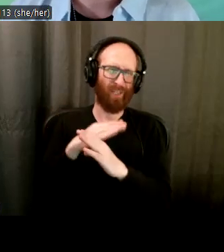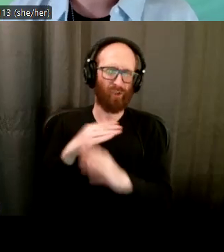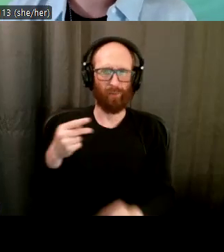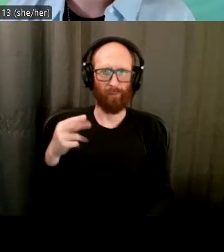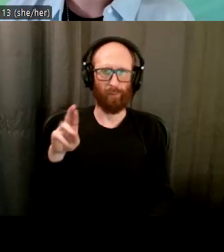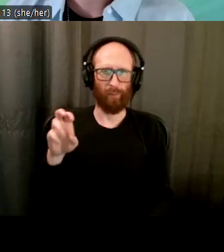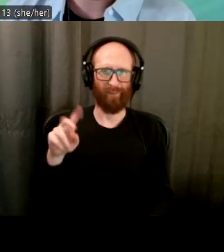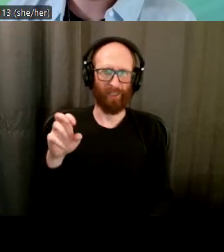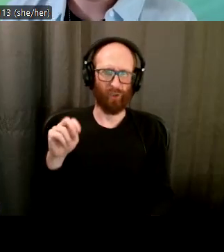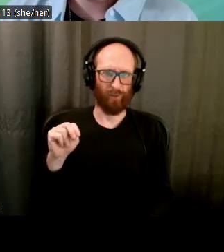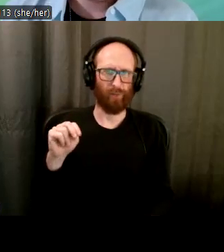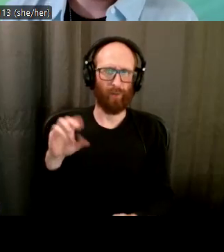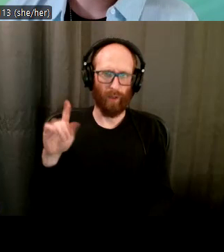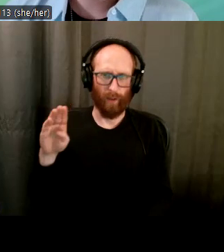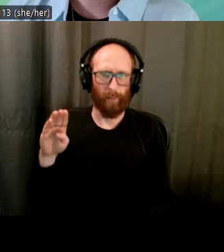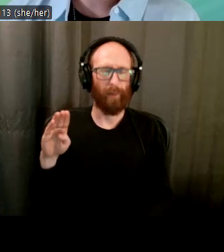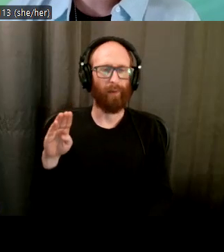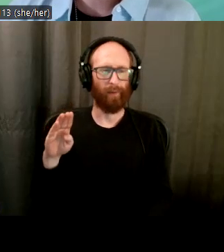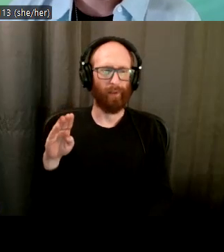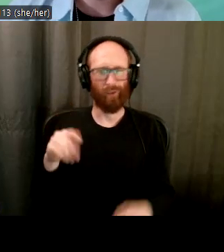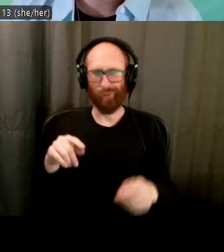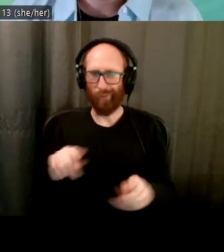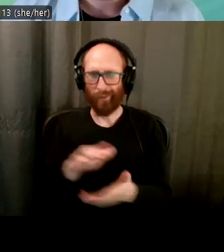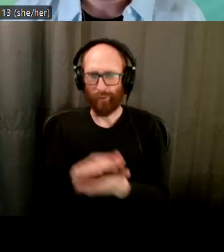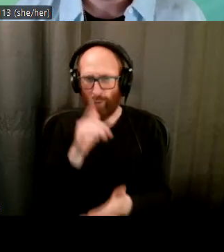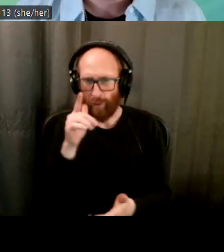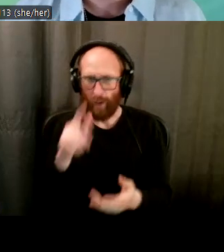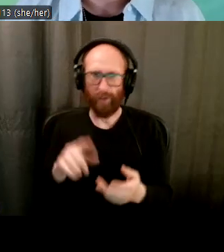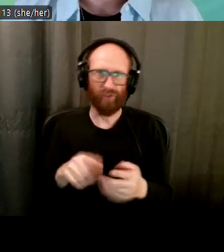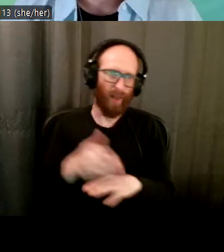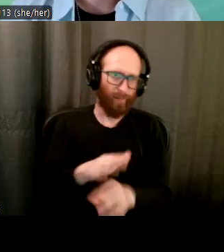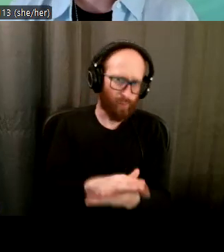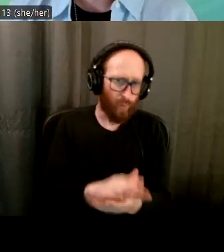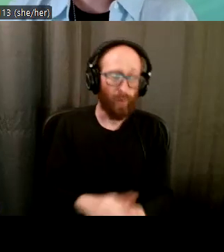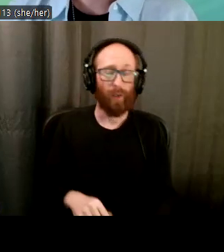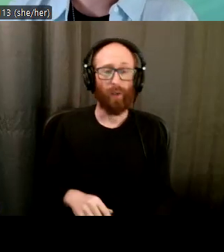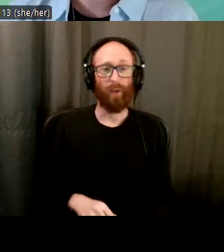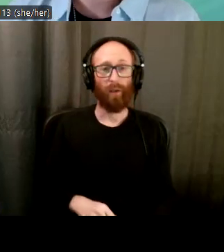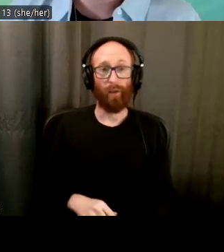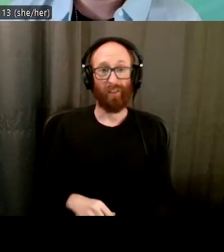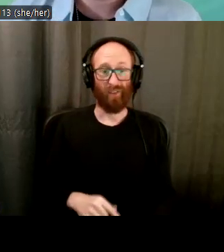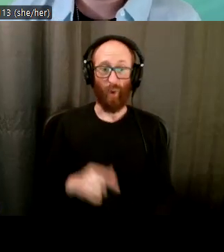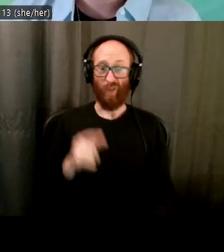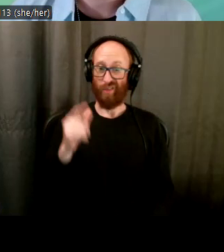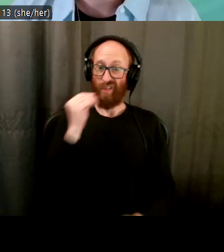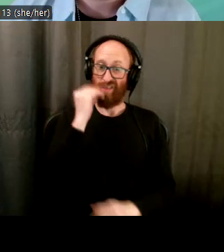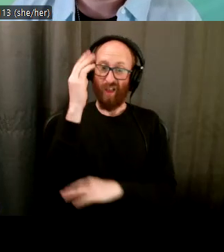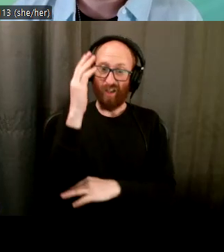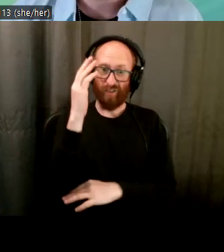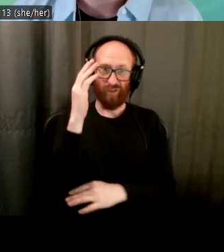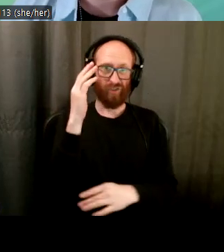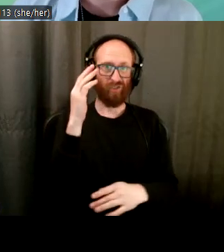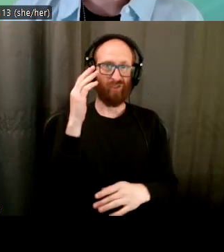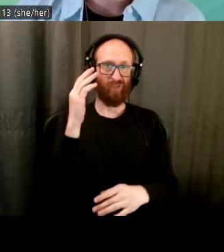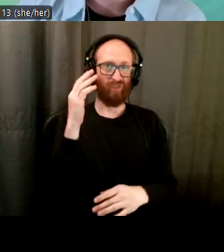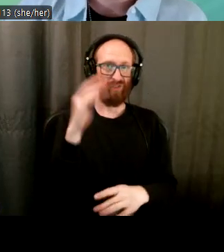and after school club. She was really overwhelmed by the lunches and the anxiety from moving